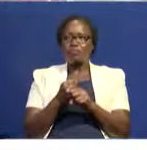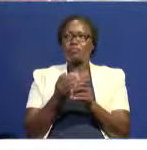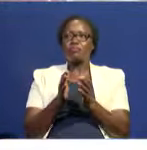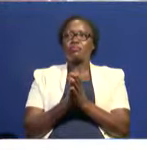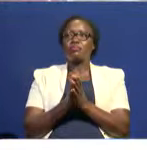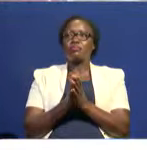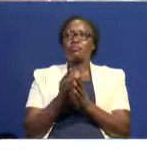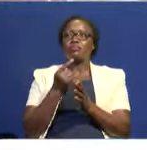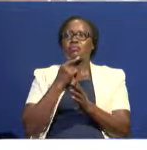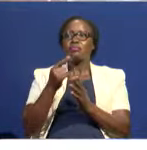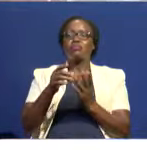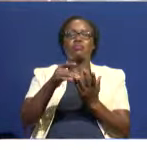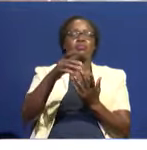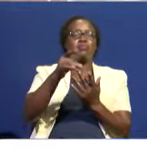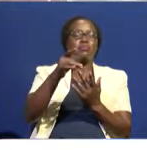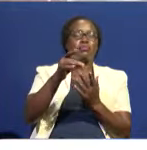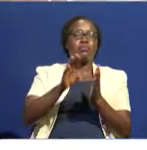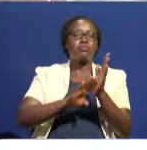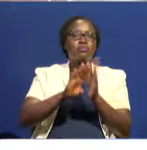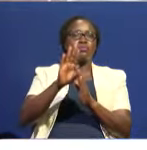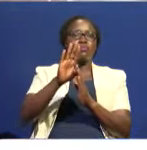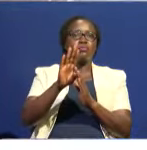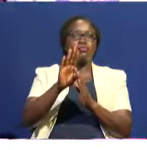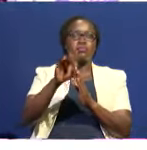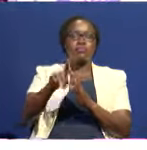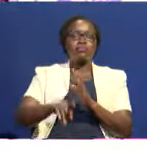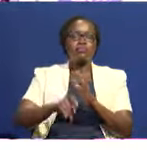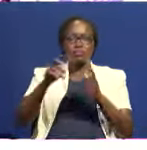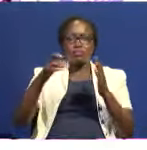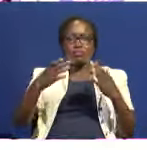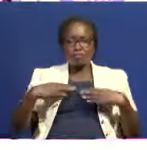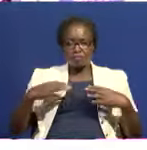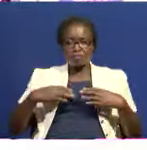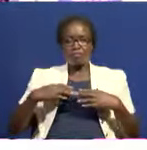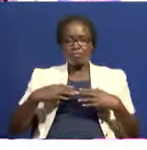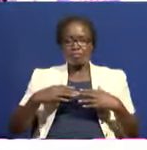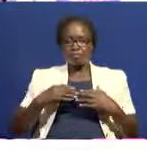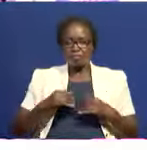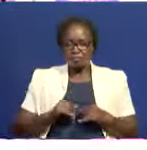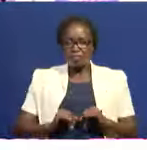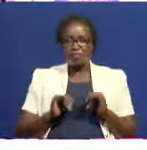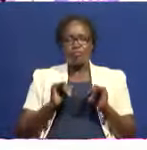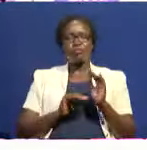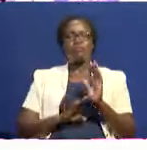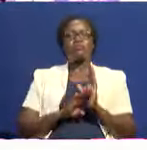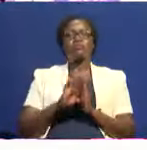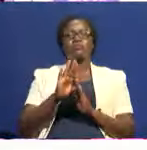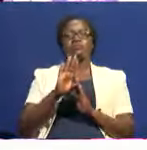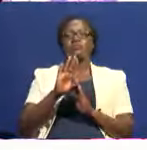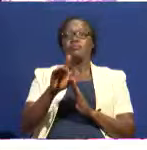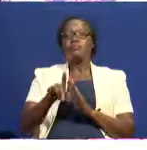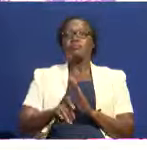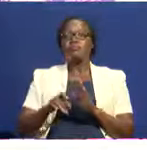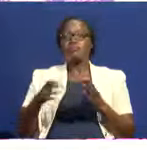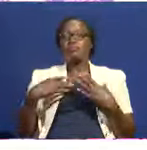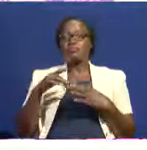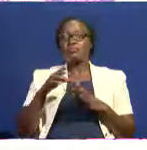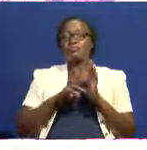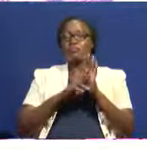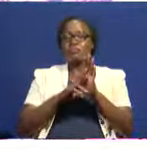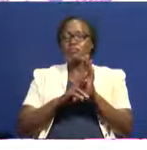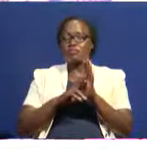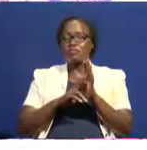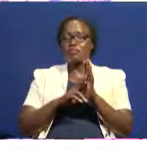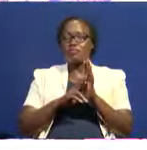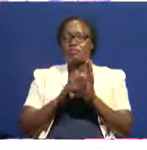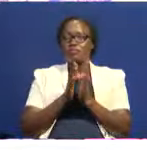to the orderly prioritization of the developmental needs of the people. Our effort to consolidate the development needs of the people we represent and